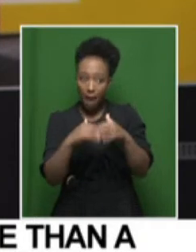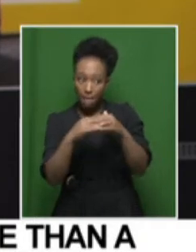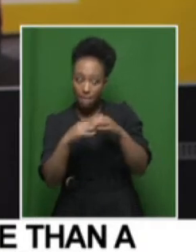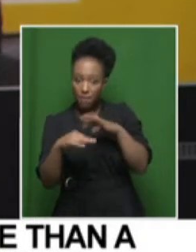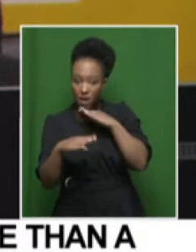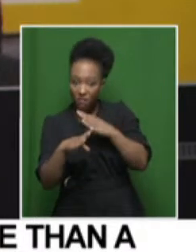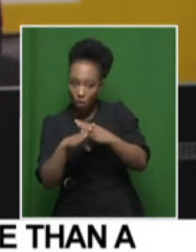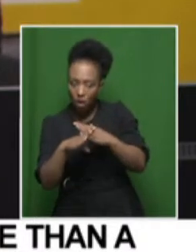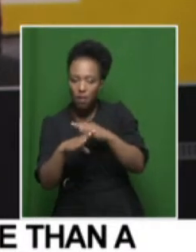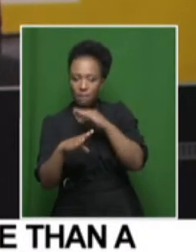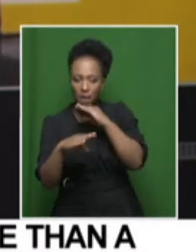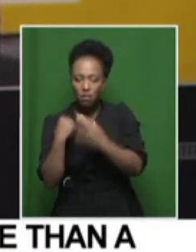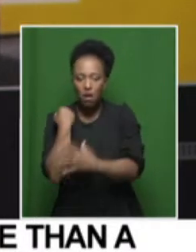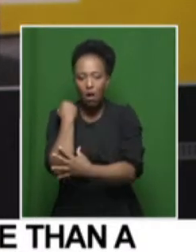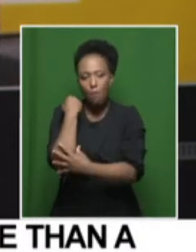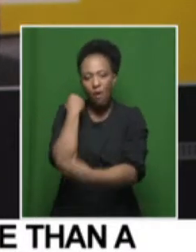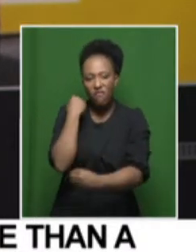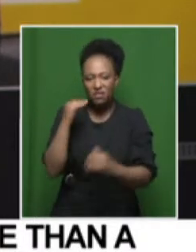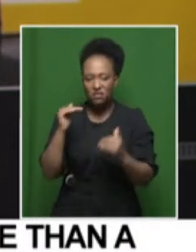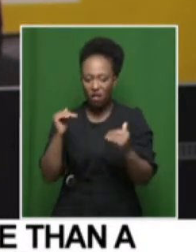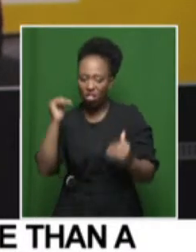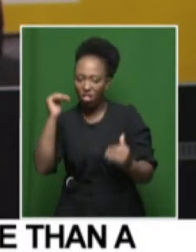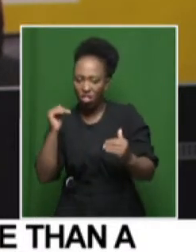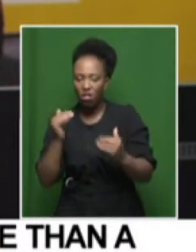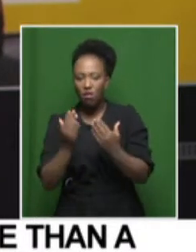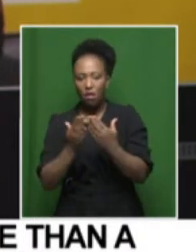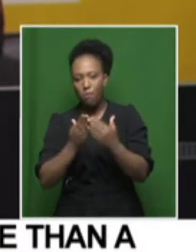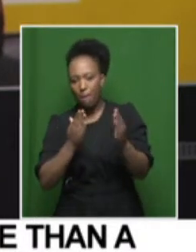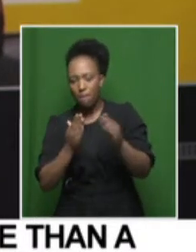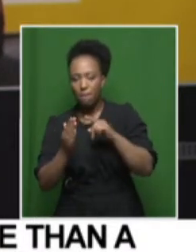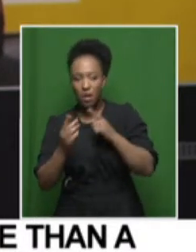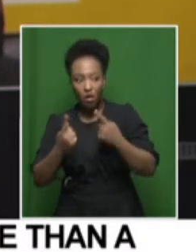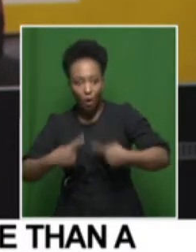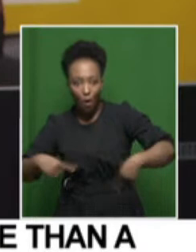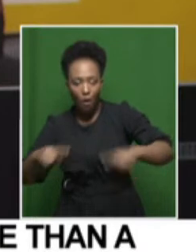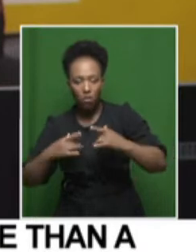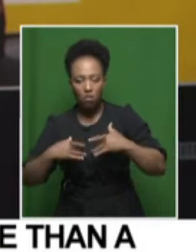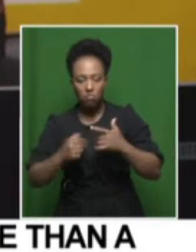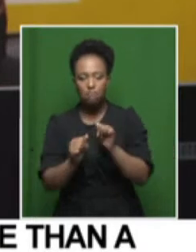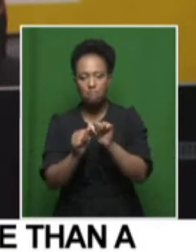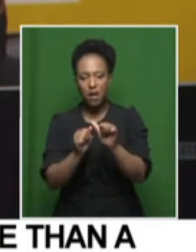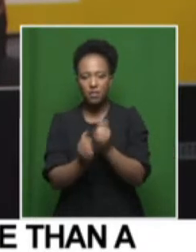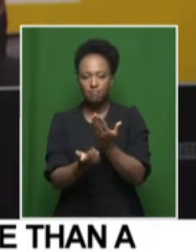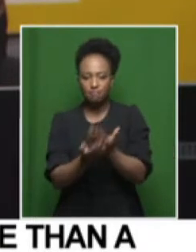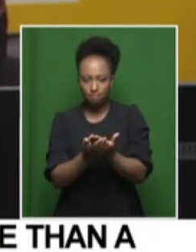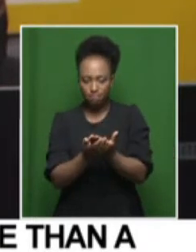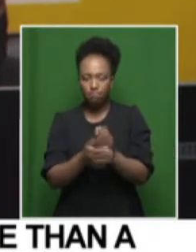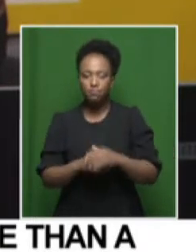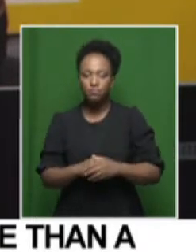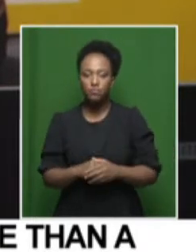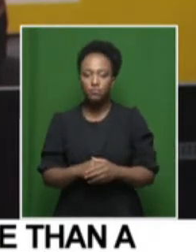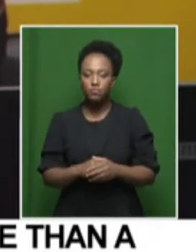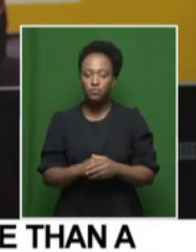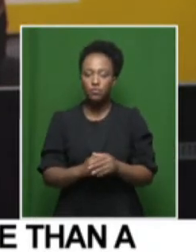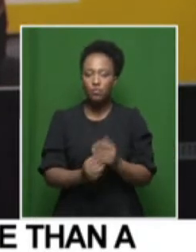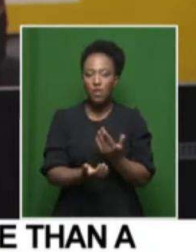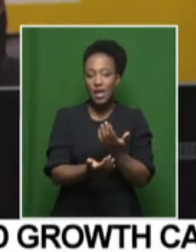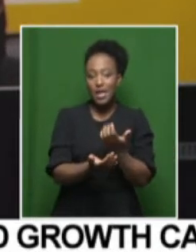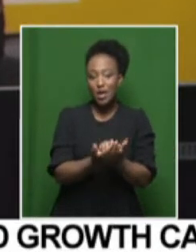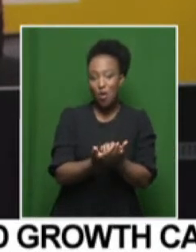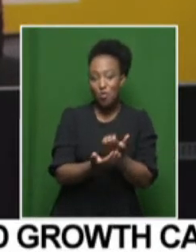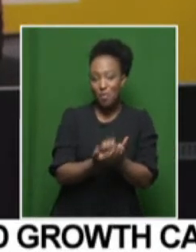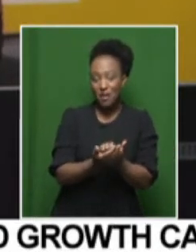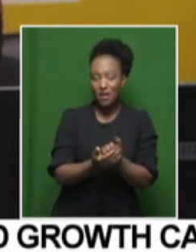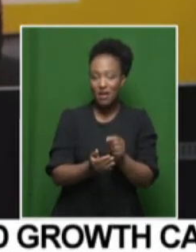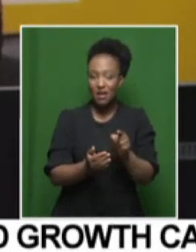enabling us to reach our goal of better life for all. The economic reconstruction and recovery